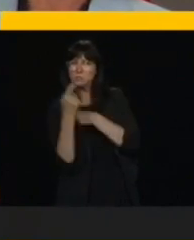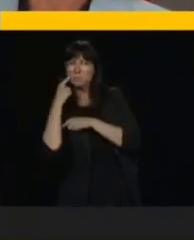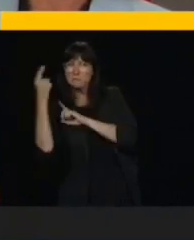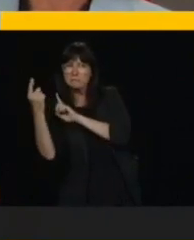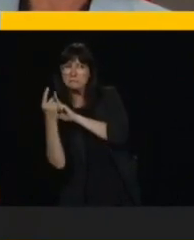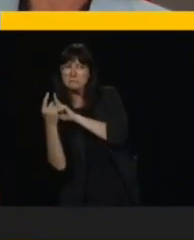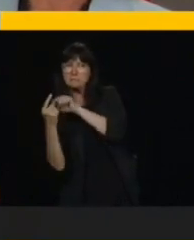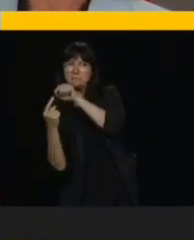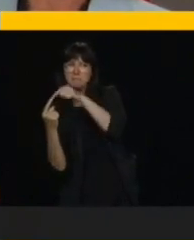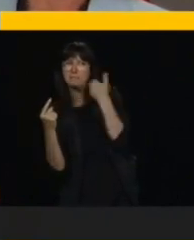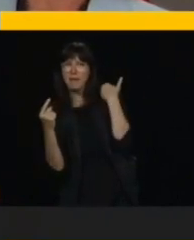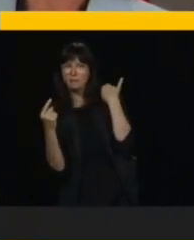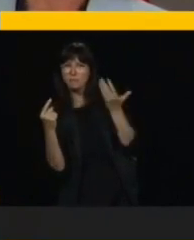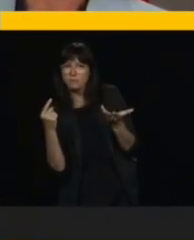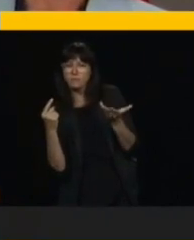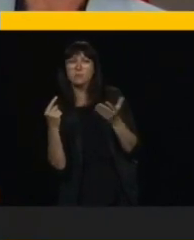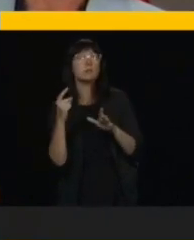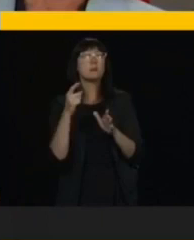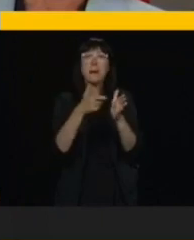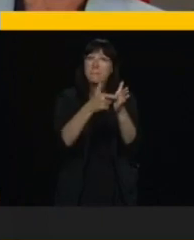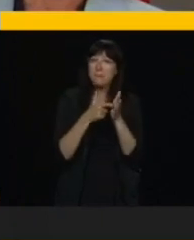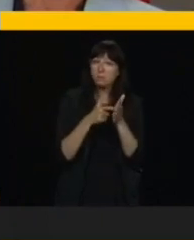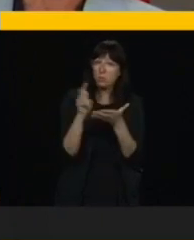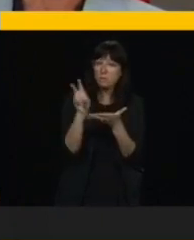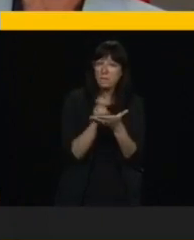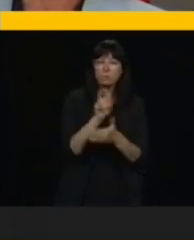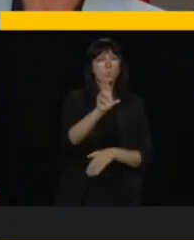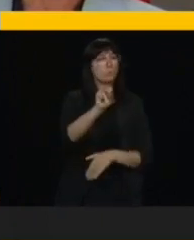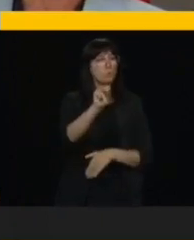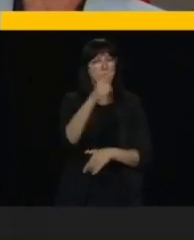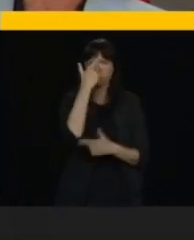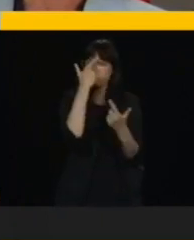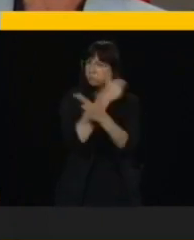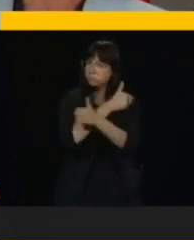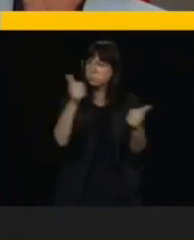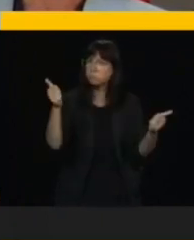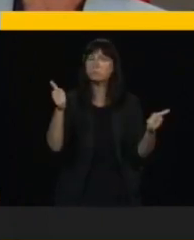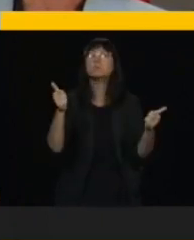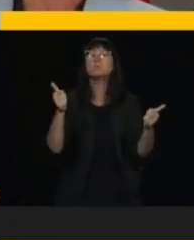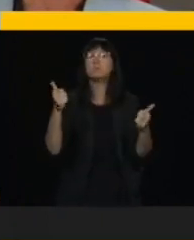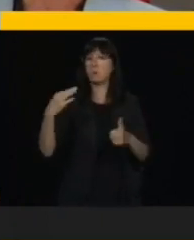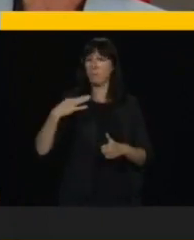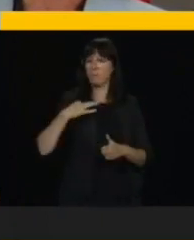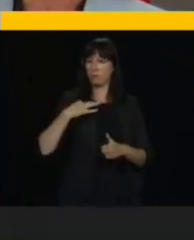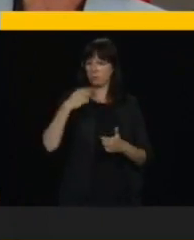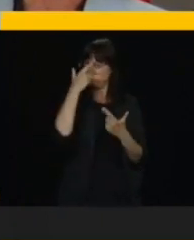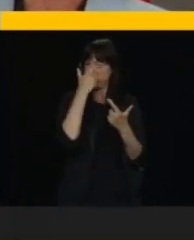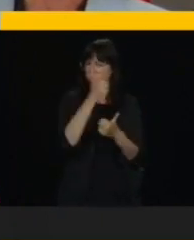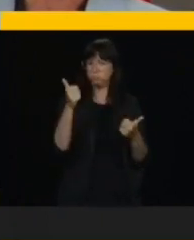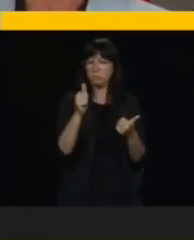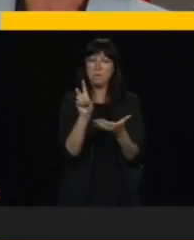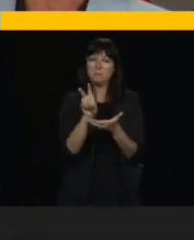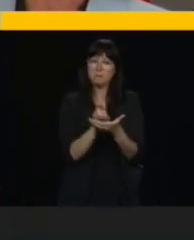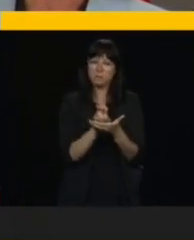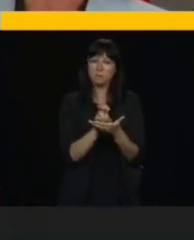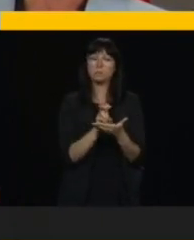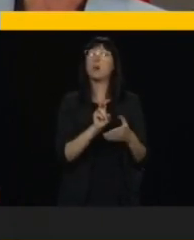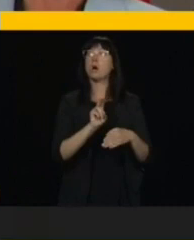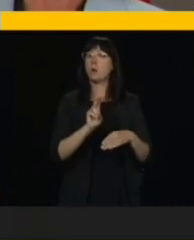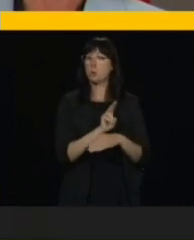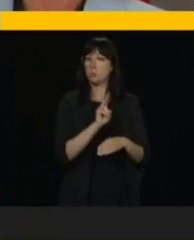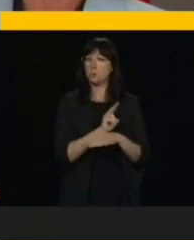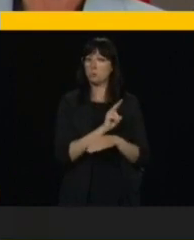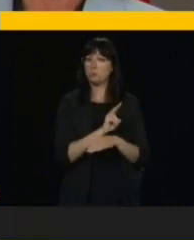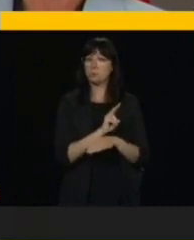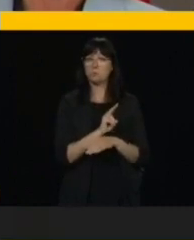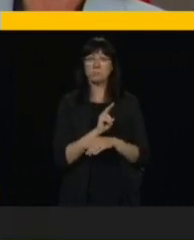clear, this app isn't mandatory. It's completely voluntary to download and to use. And it doesn't